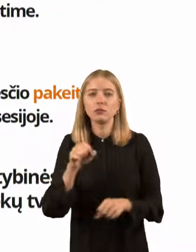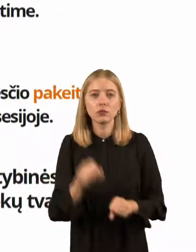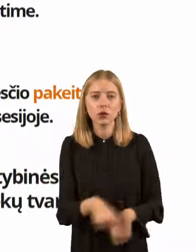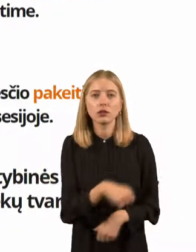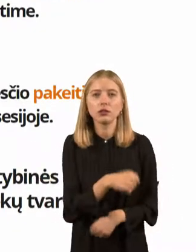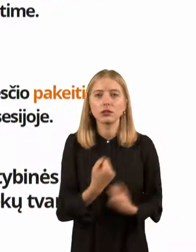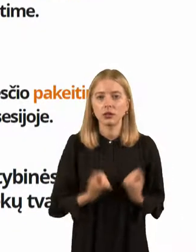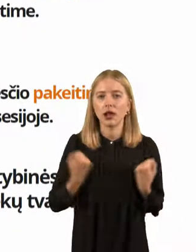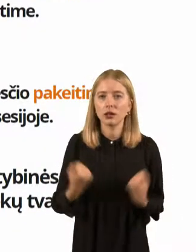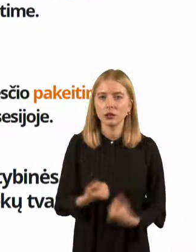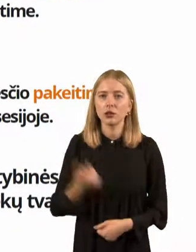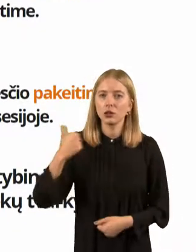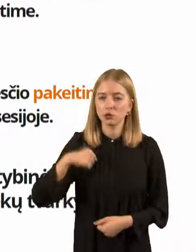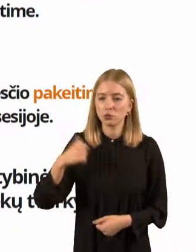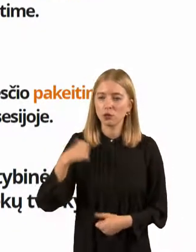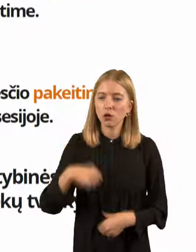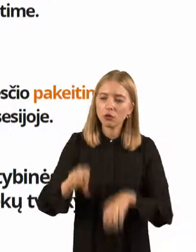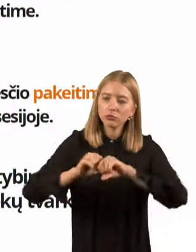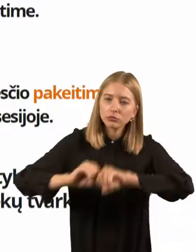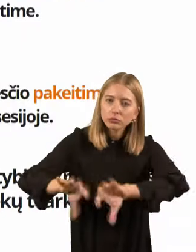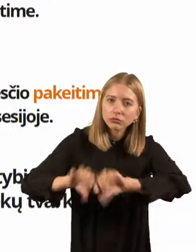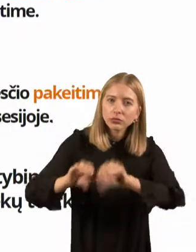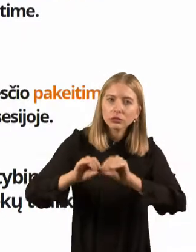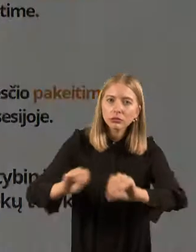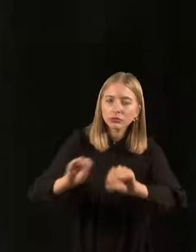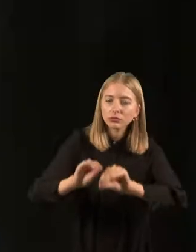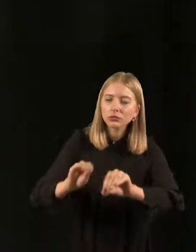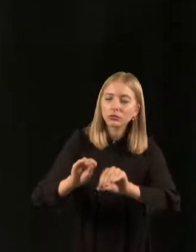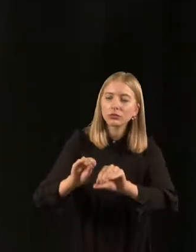our industries, our people can